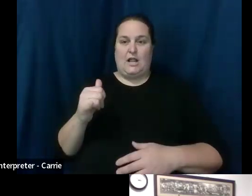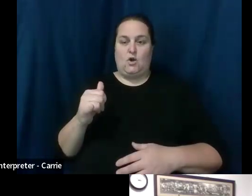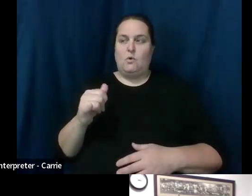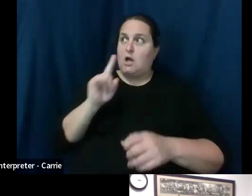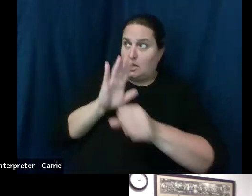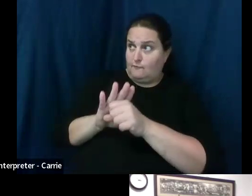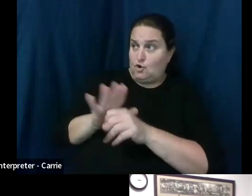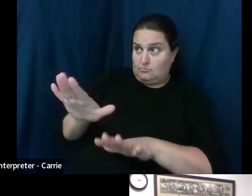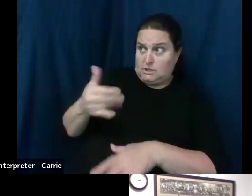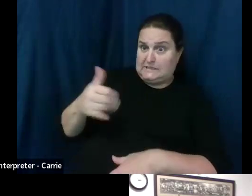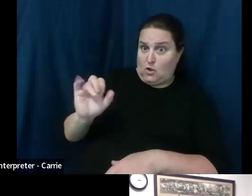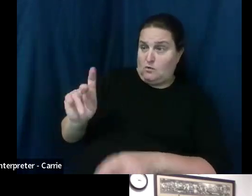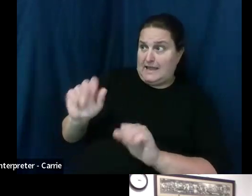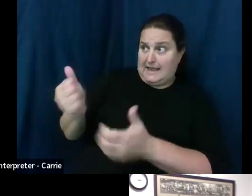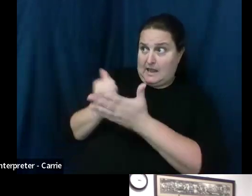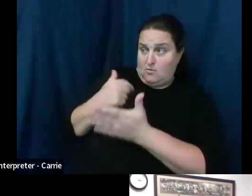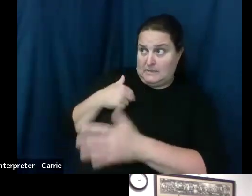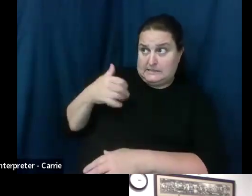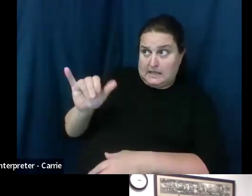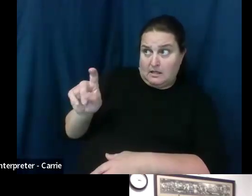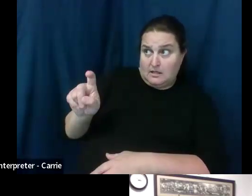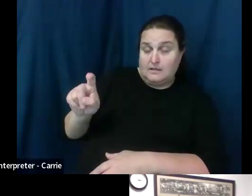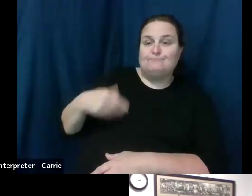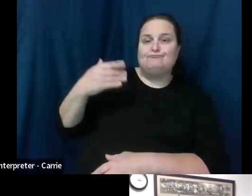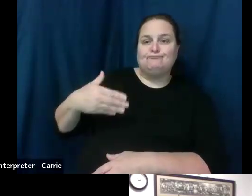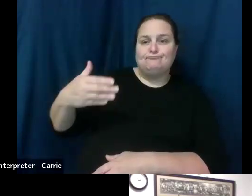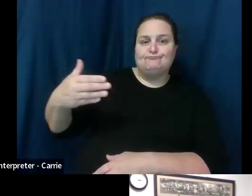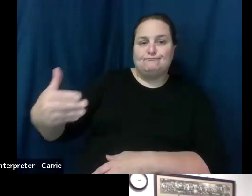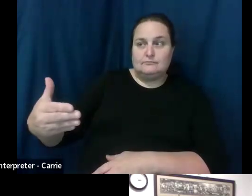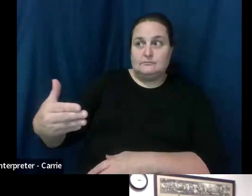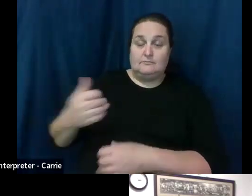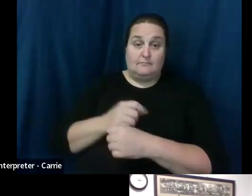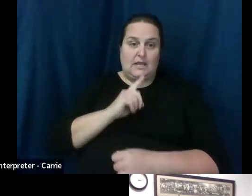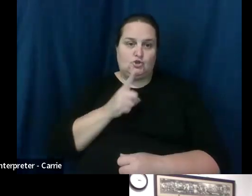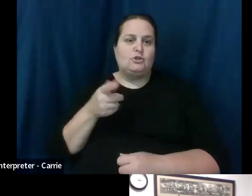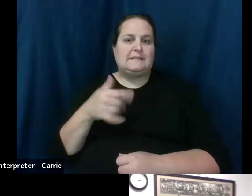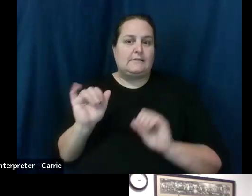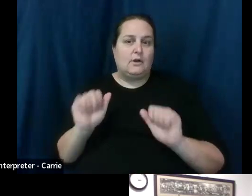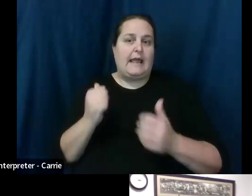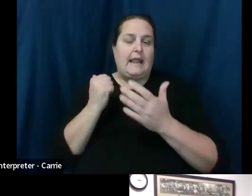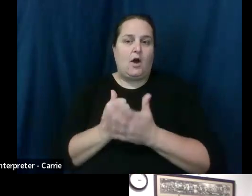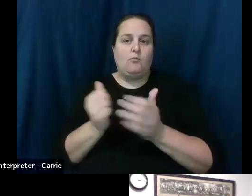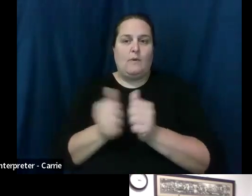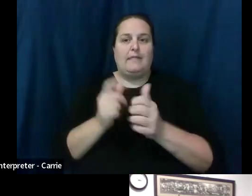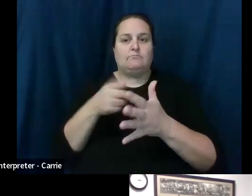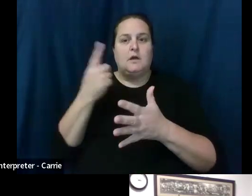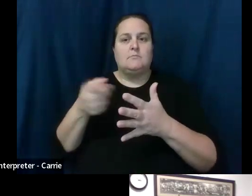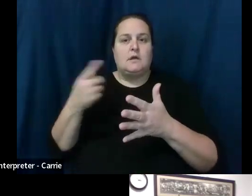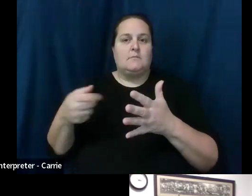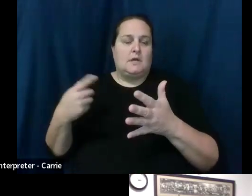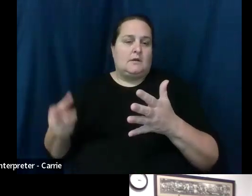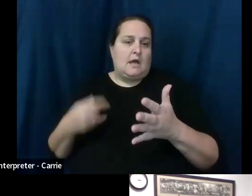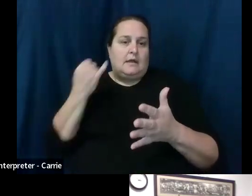then reconfirming every year or so. Just asking and making sure that they're still able to help you with all the things that they agreed to help you